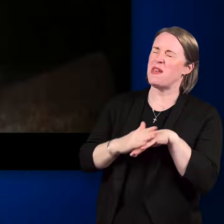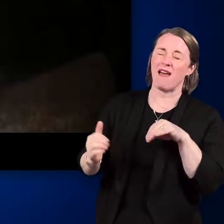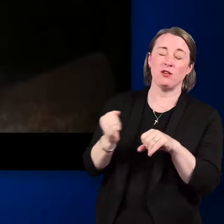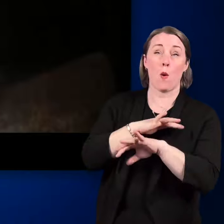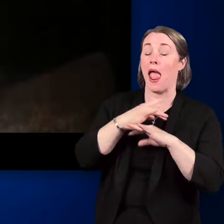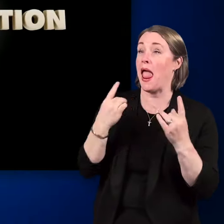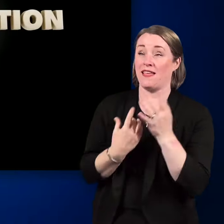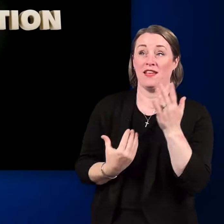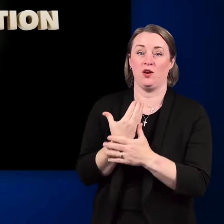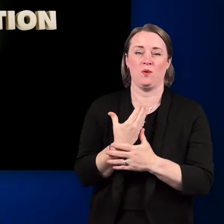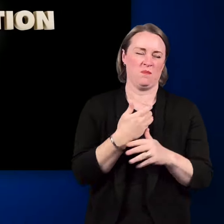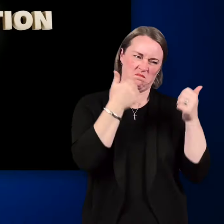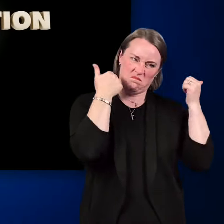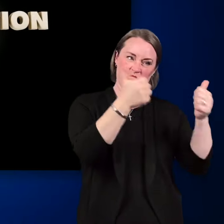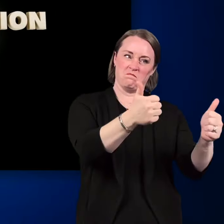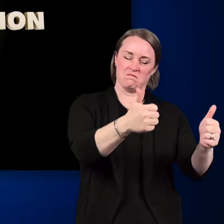Thunk.